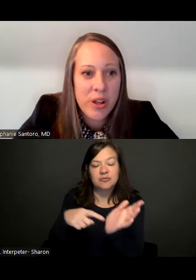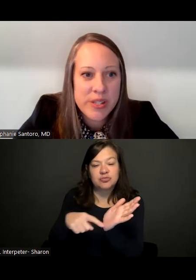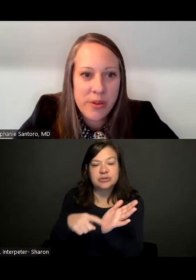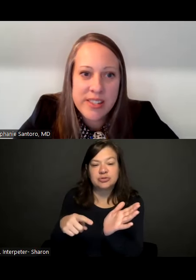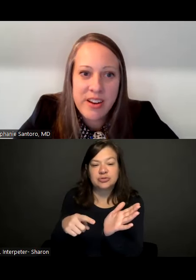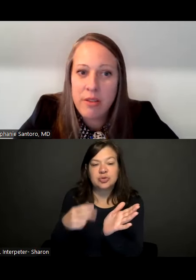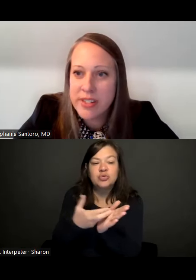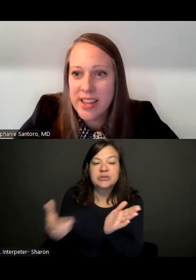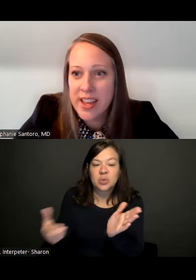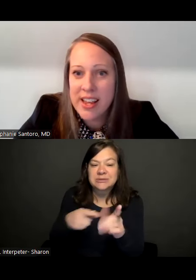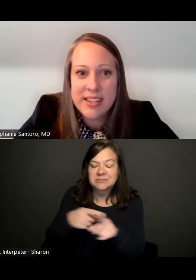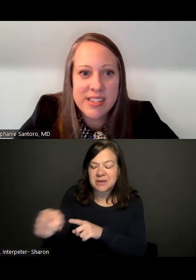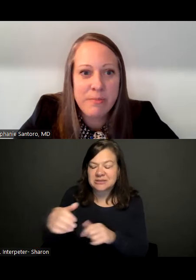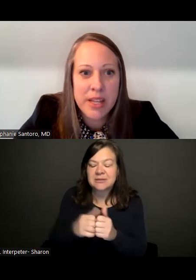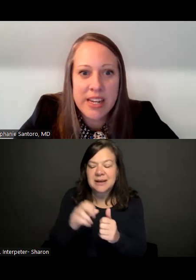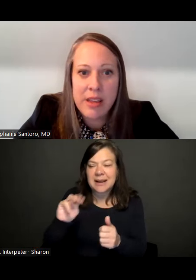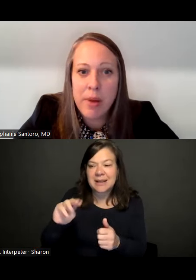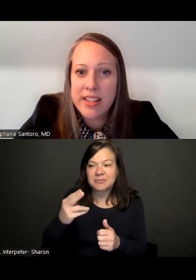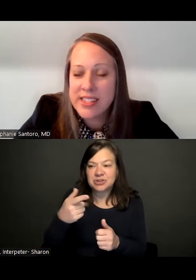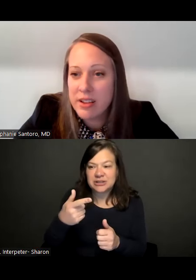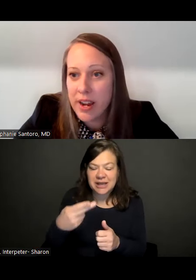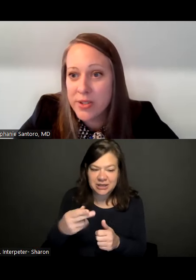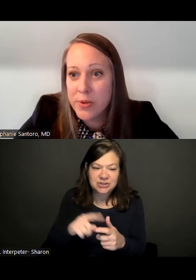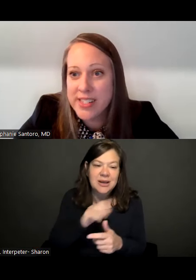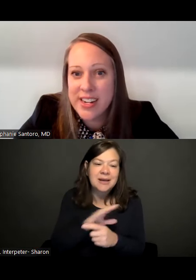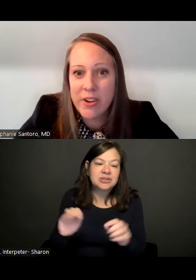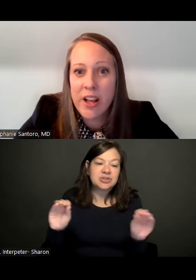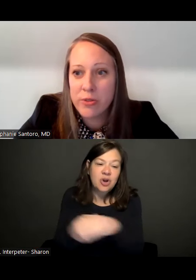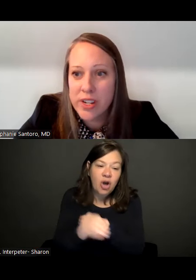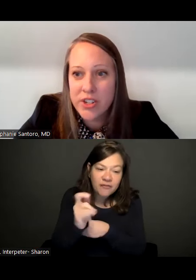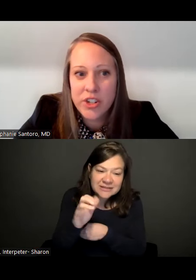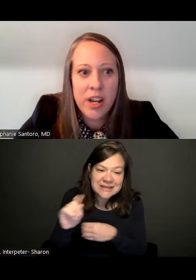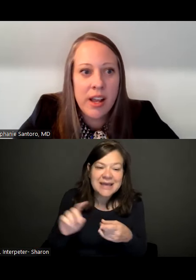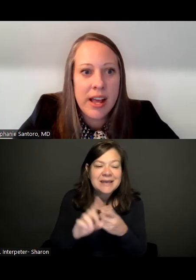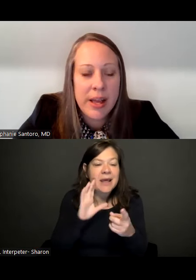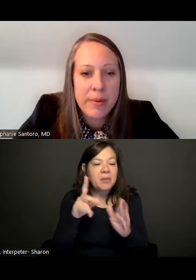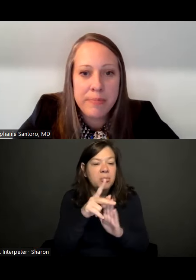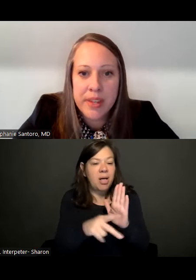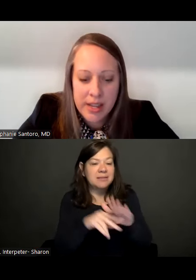She also is an office aide and disability policy advisor with Senator Eldridge.